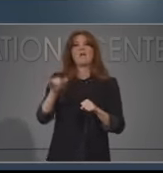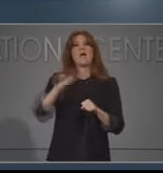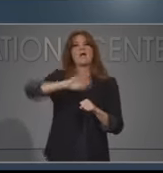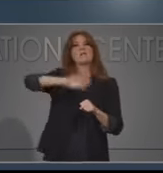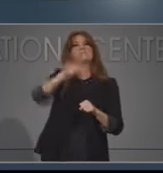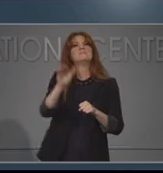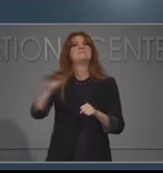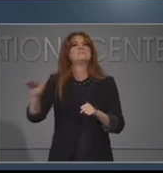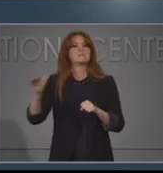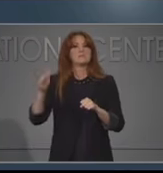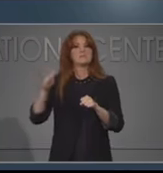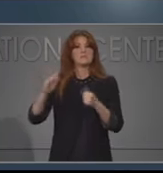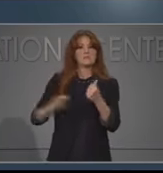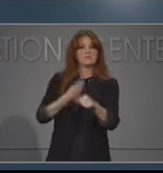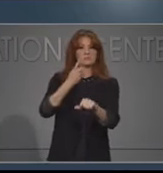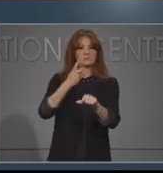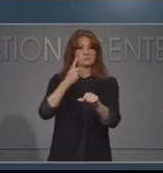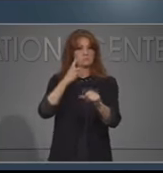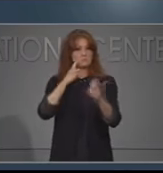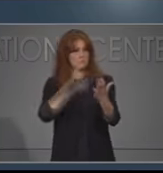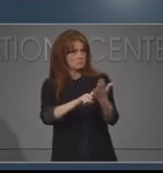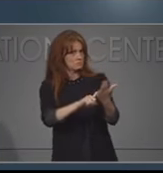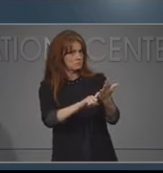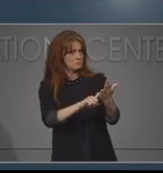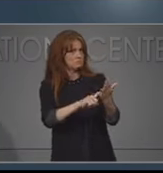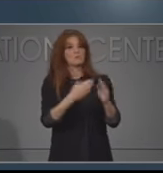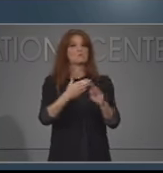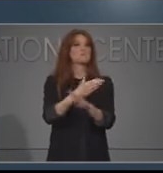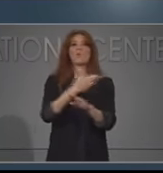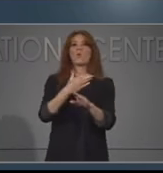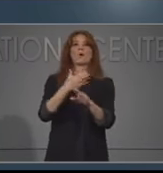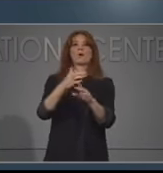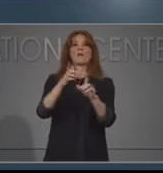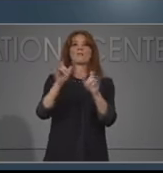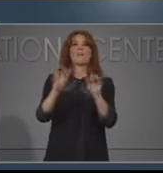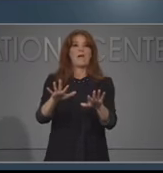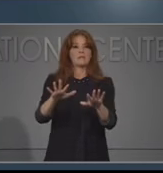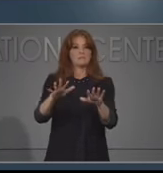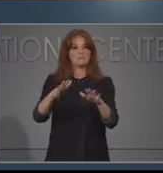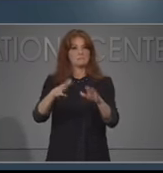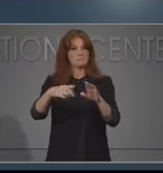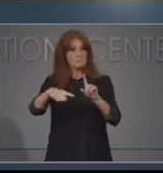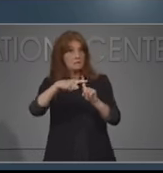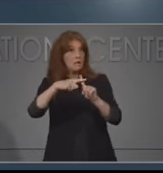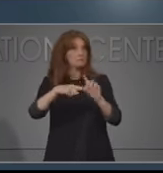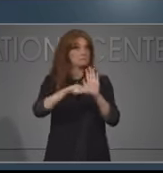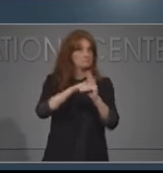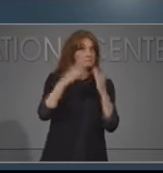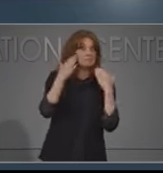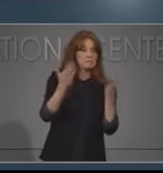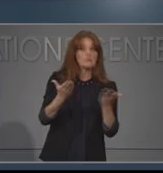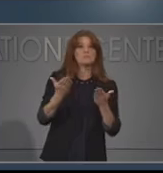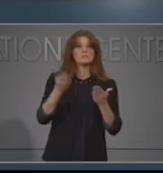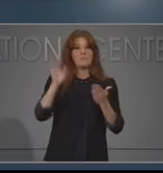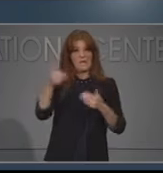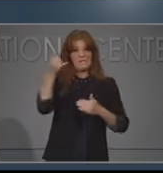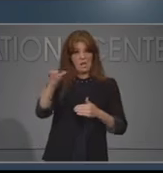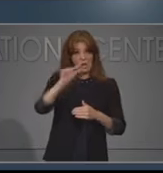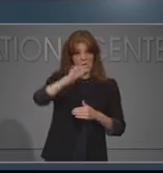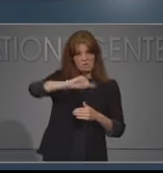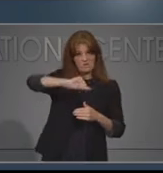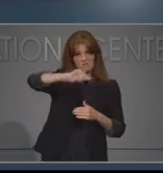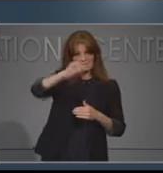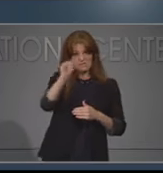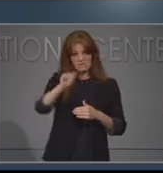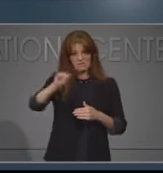our earliest detection mechanism before we even get a lab test result back. Looking at the yellow line, you can